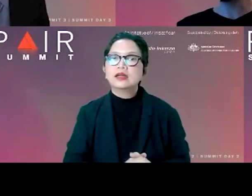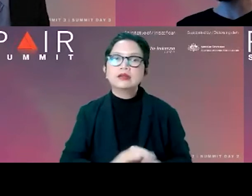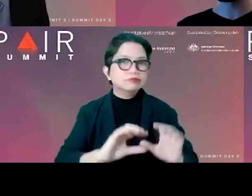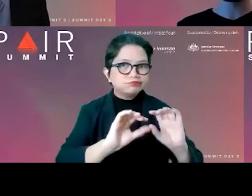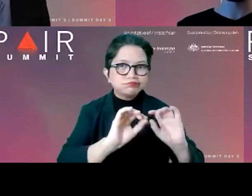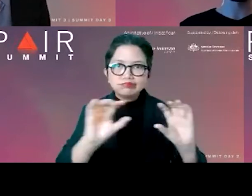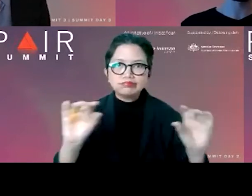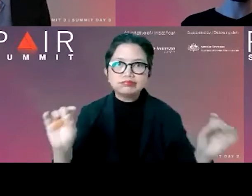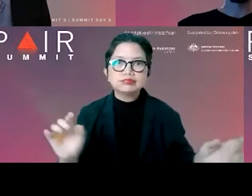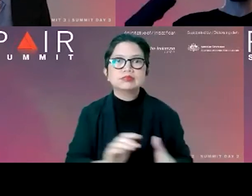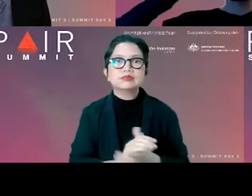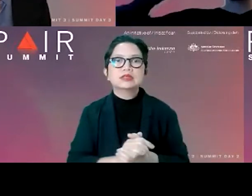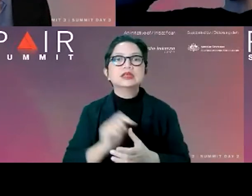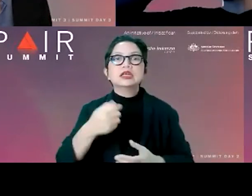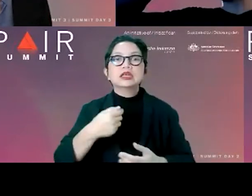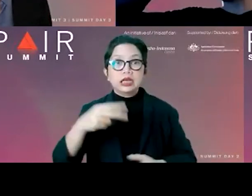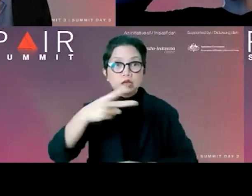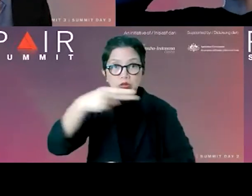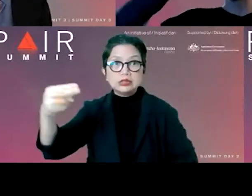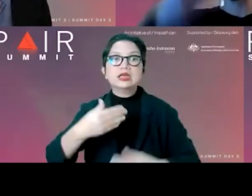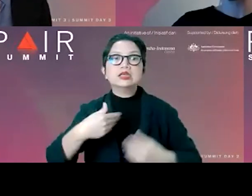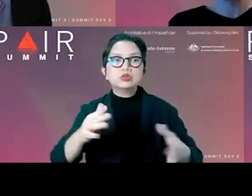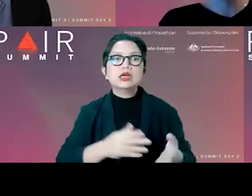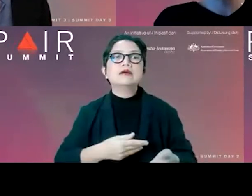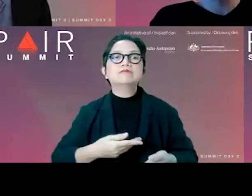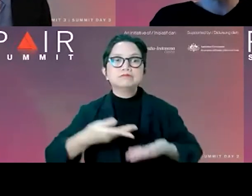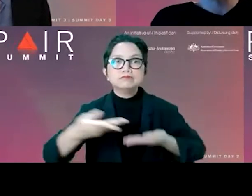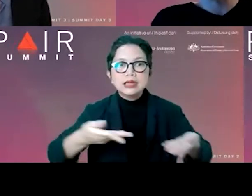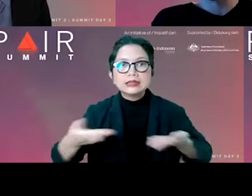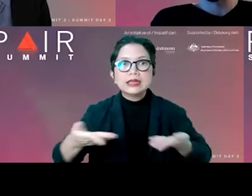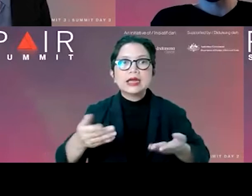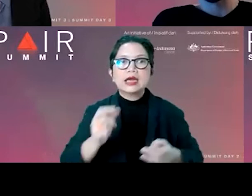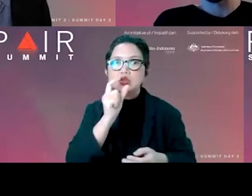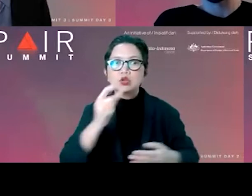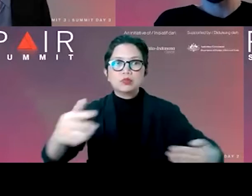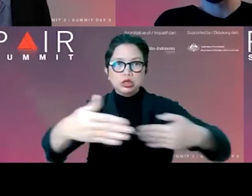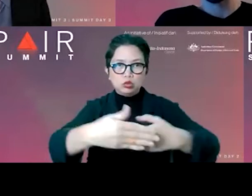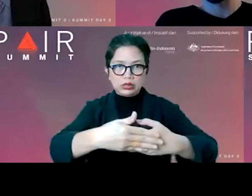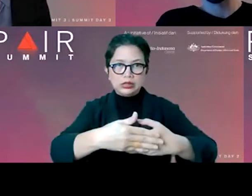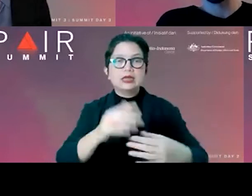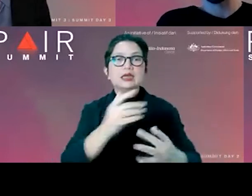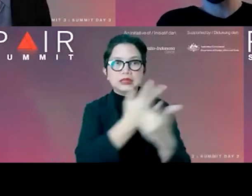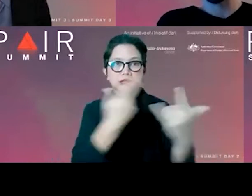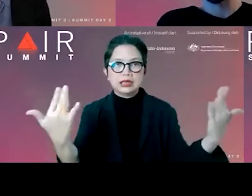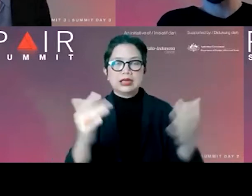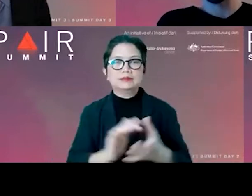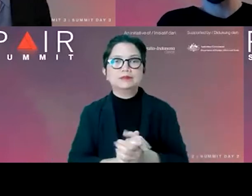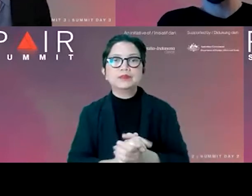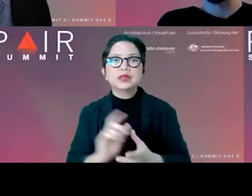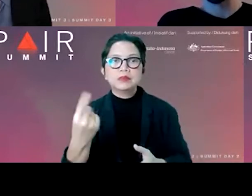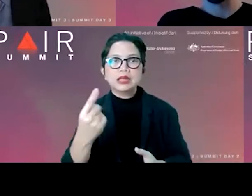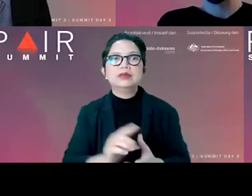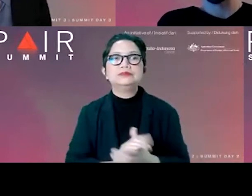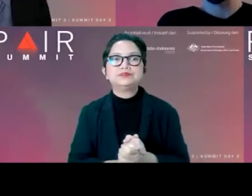first intervention was the introduction of thermal scanning at public places. And additional, Indonesia